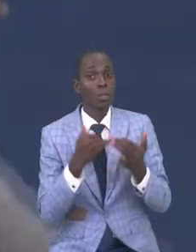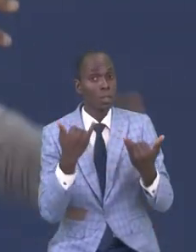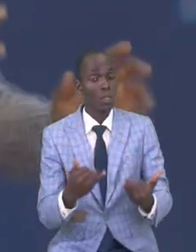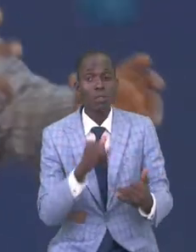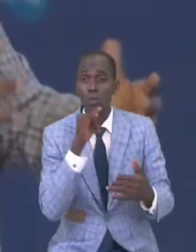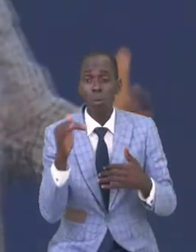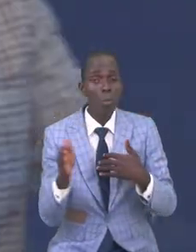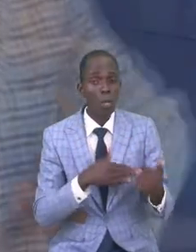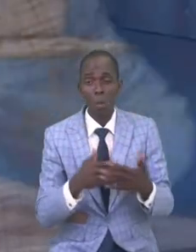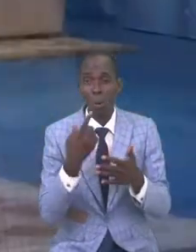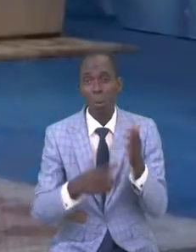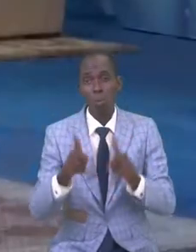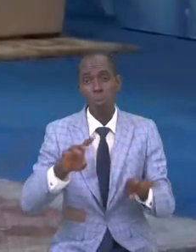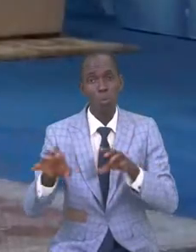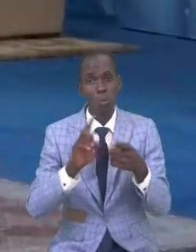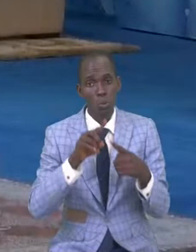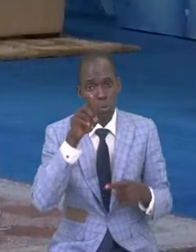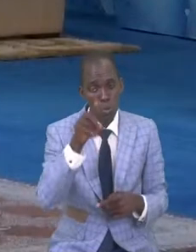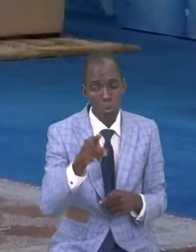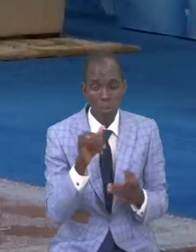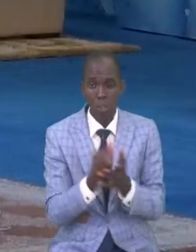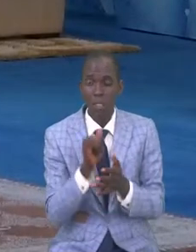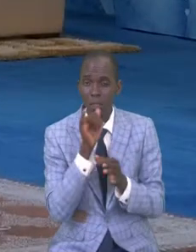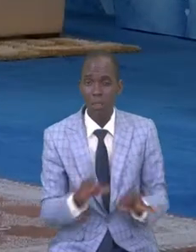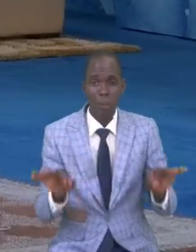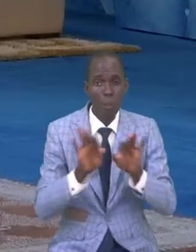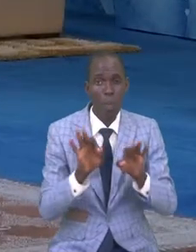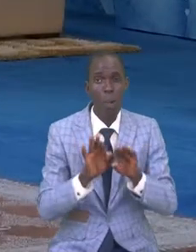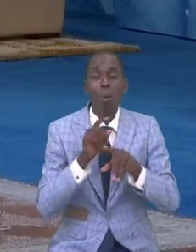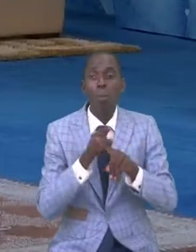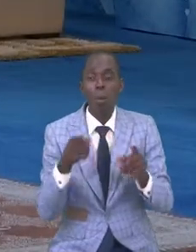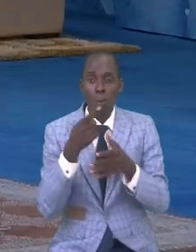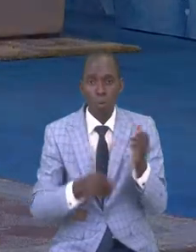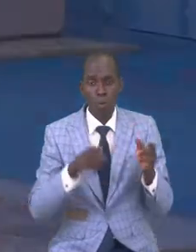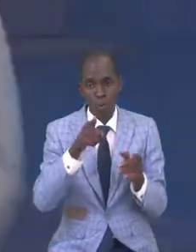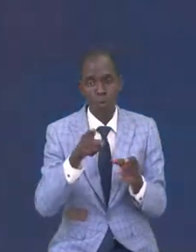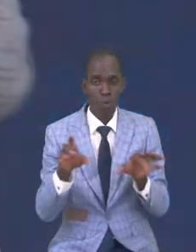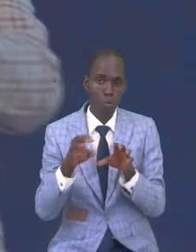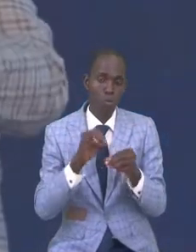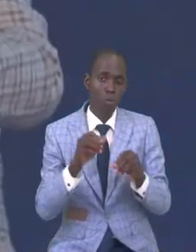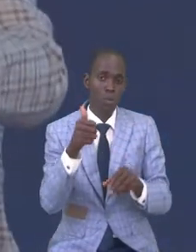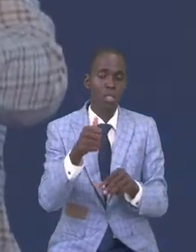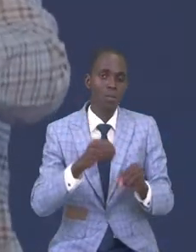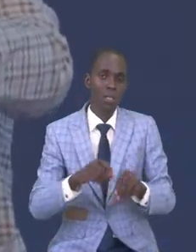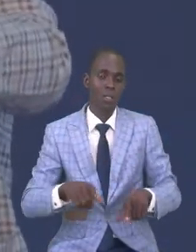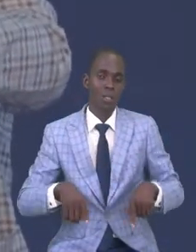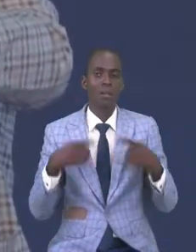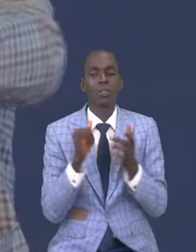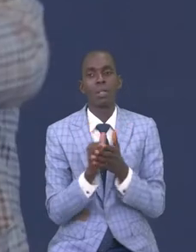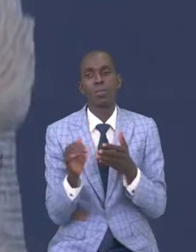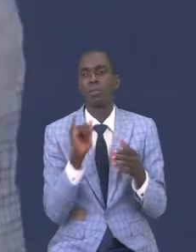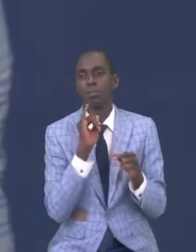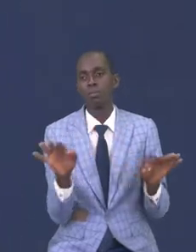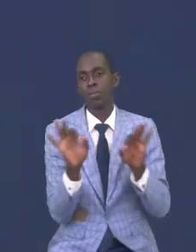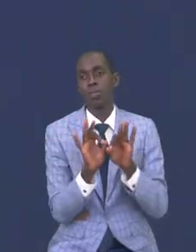matters. It is what you do with what they do to you that matters in life. It's not what people think of